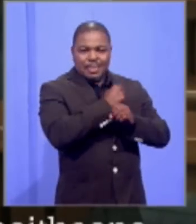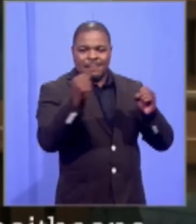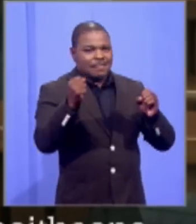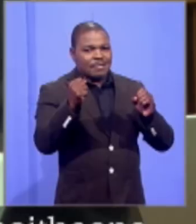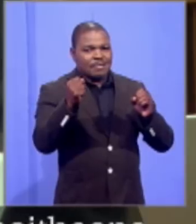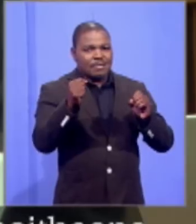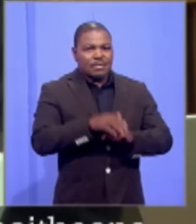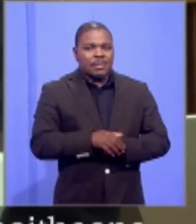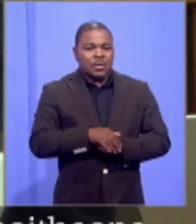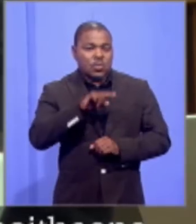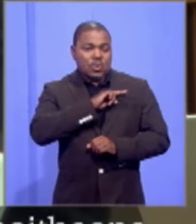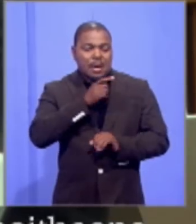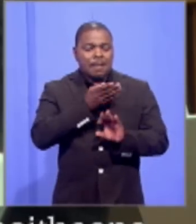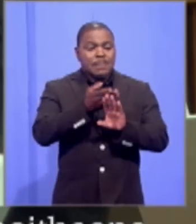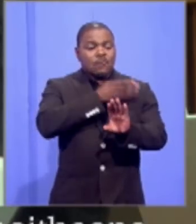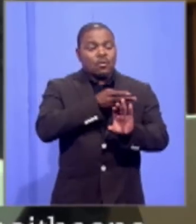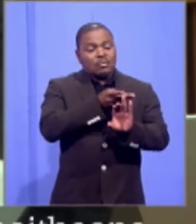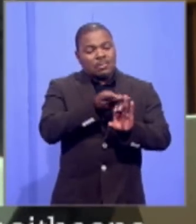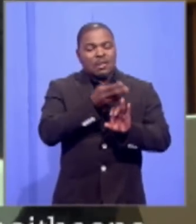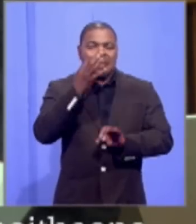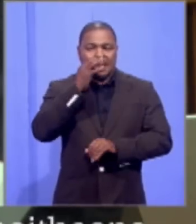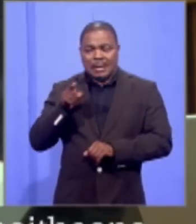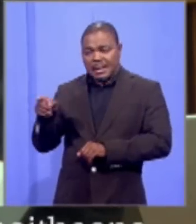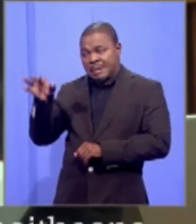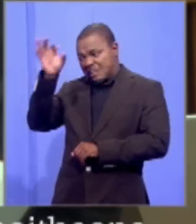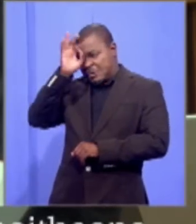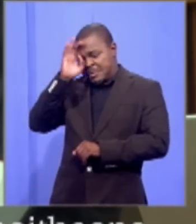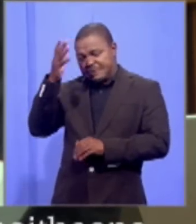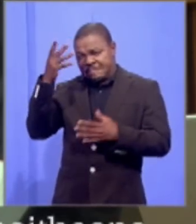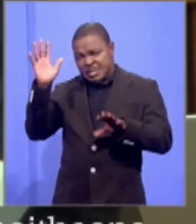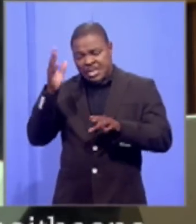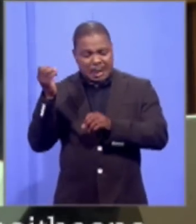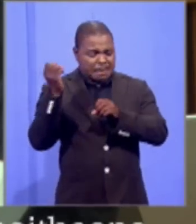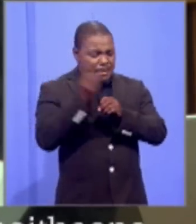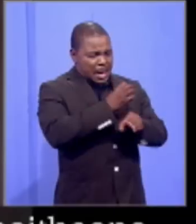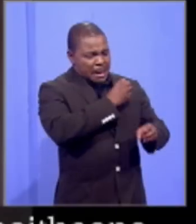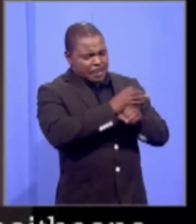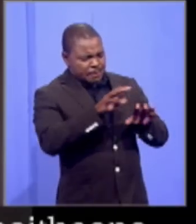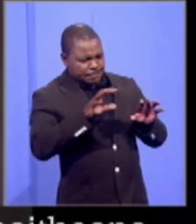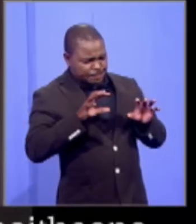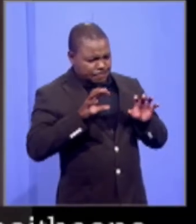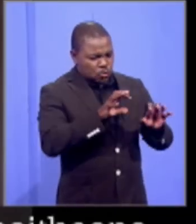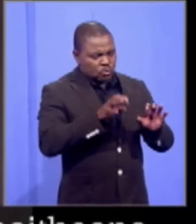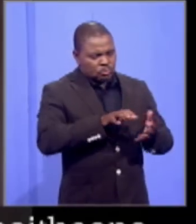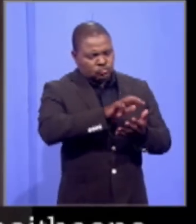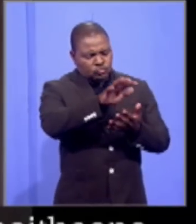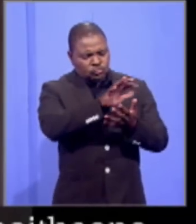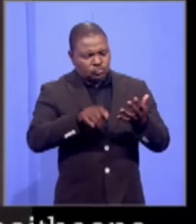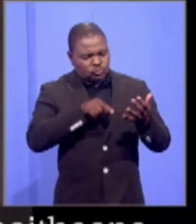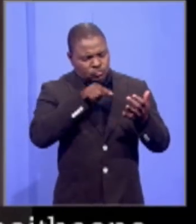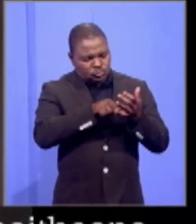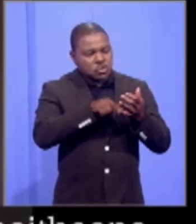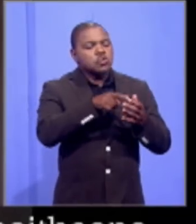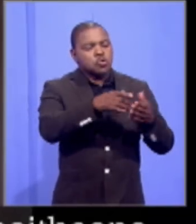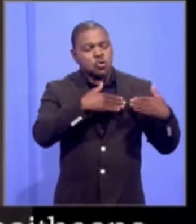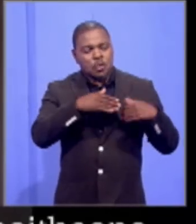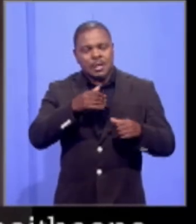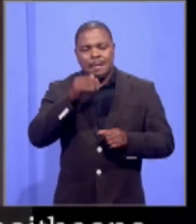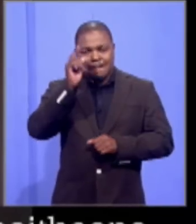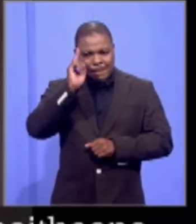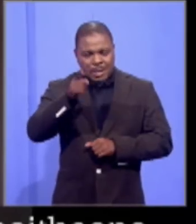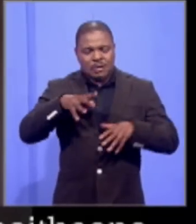Seo e beile morago ga gore bobedi bo latofatše maphodisa ka gore ba ile ba bethwa le go gapeletša go dumela go ba le kamego polaong ya Senzo Meiwa